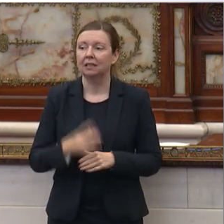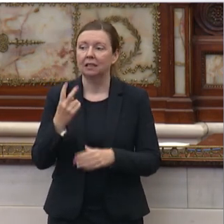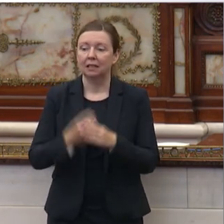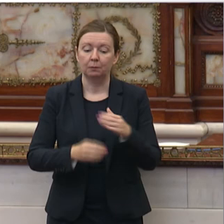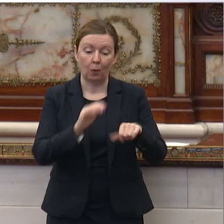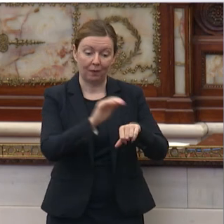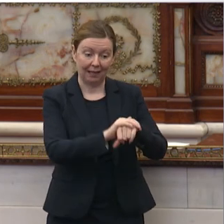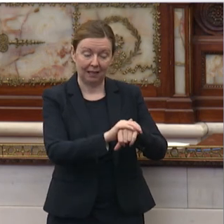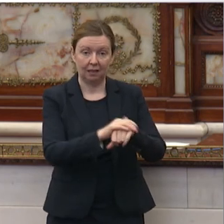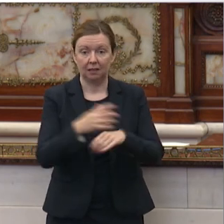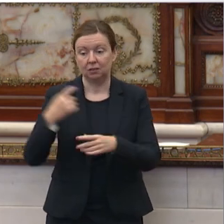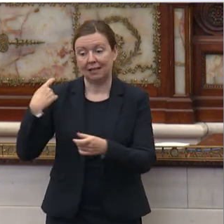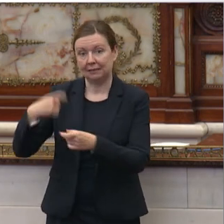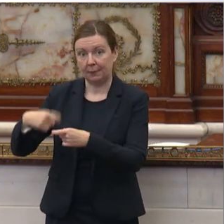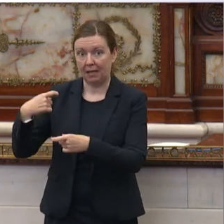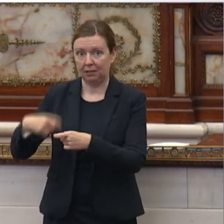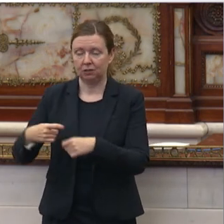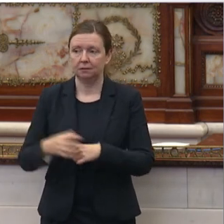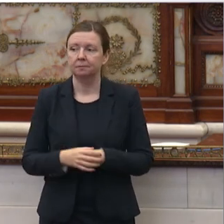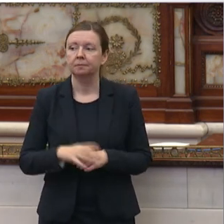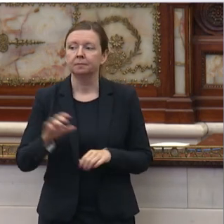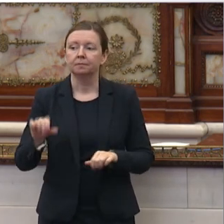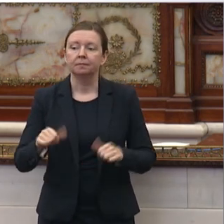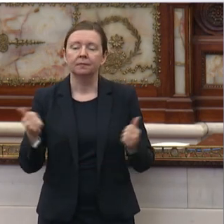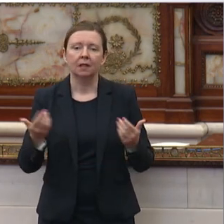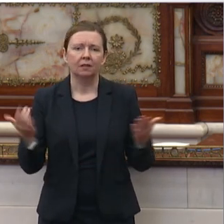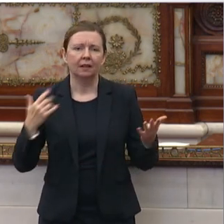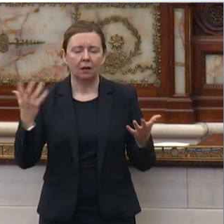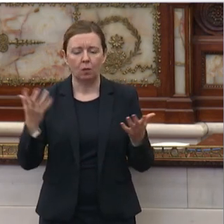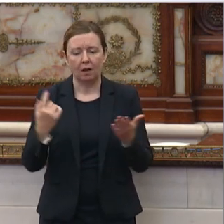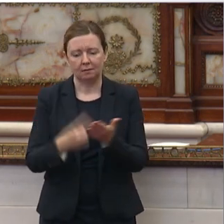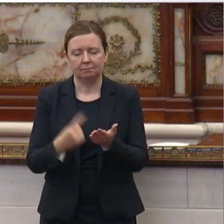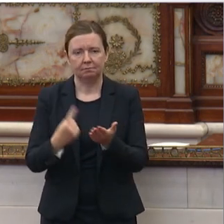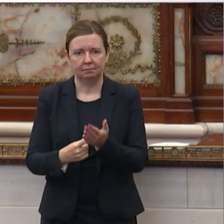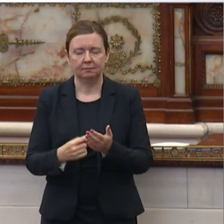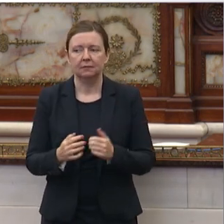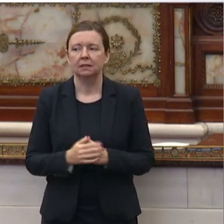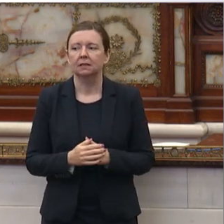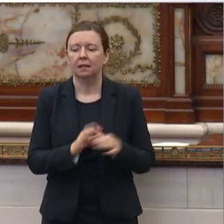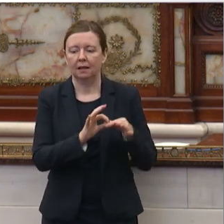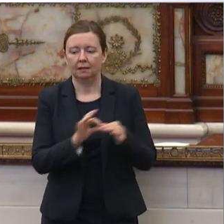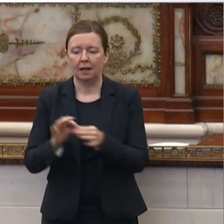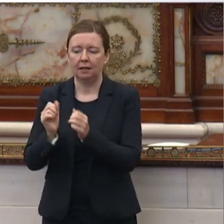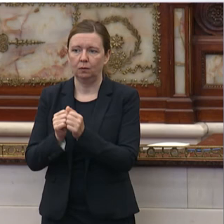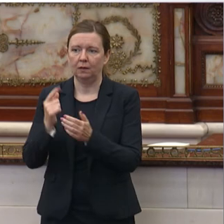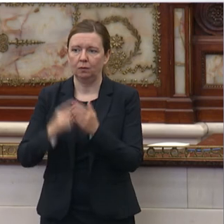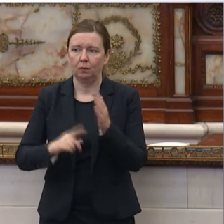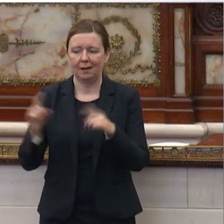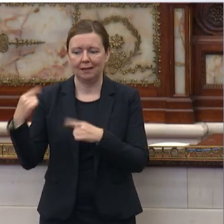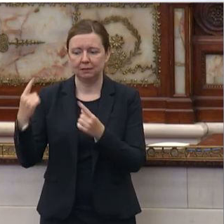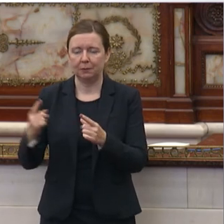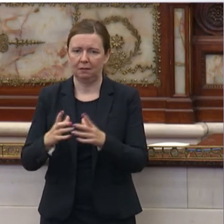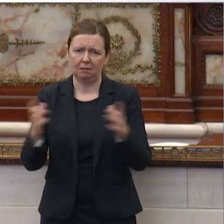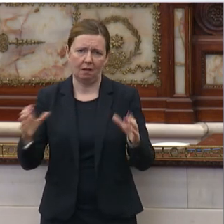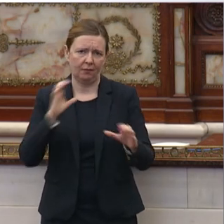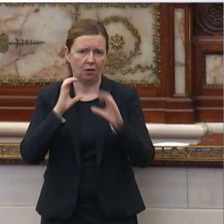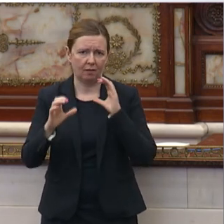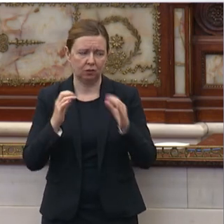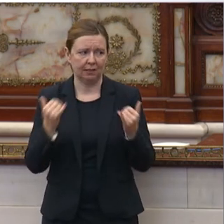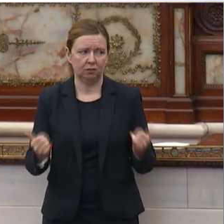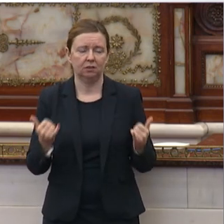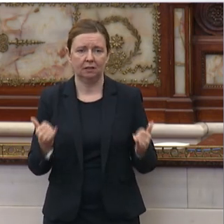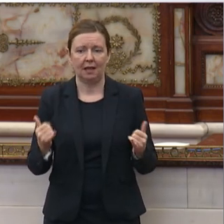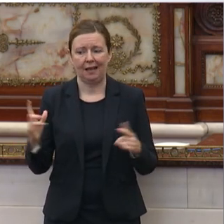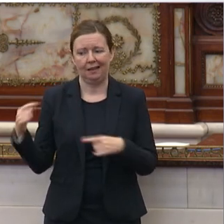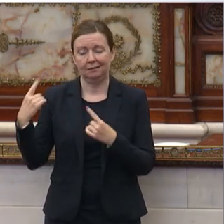English and Spanish. The other thing I want to bring up, Council President, in line with what has been much of the conversation today and